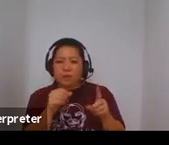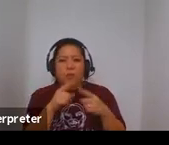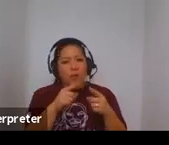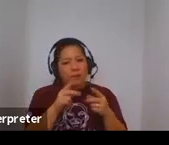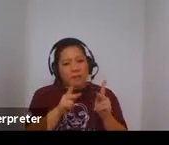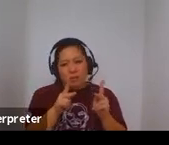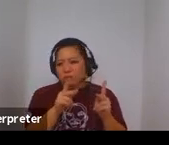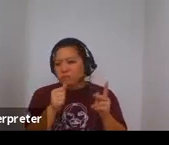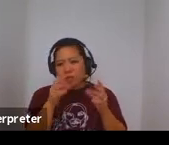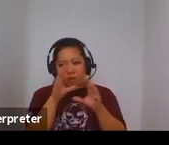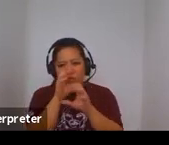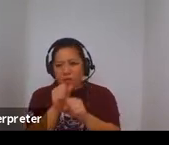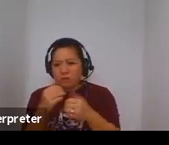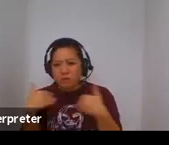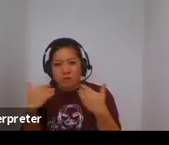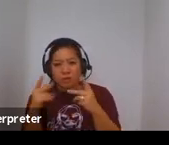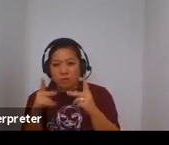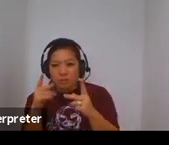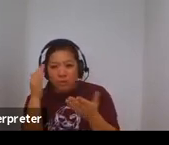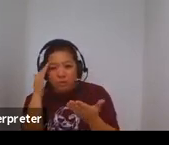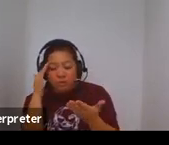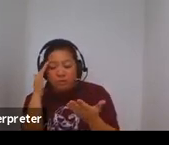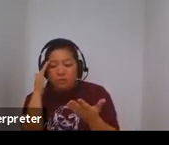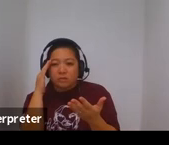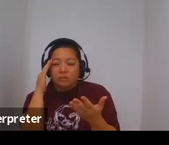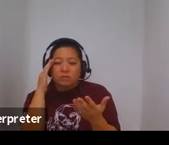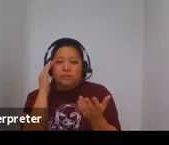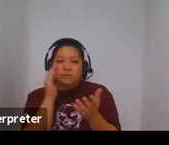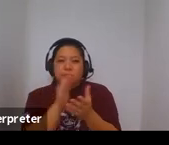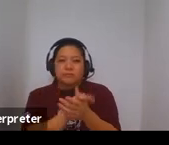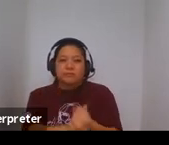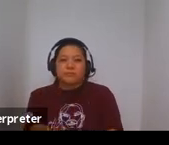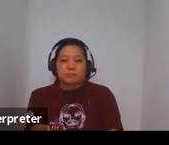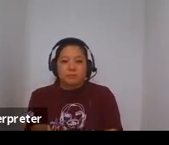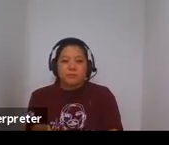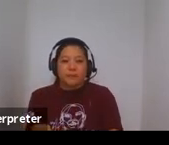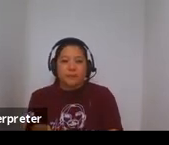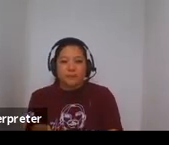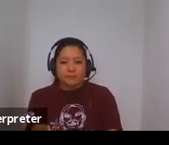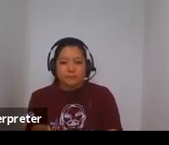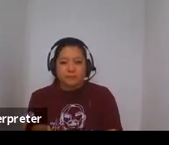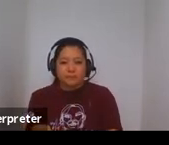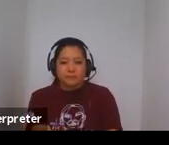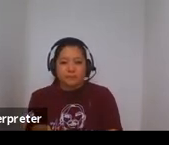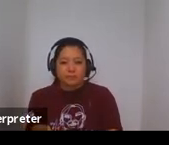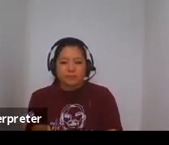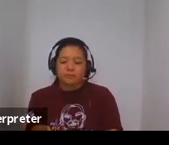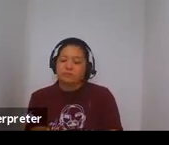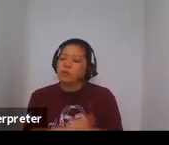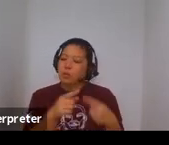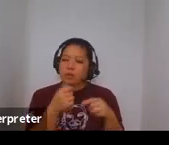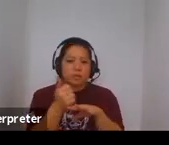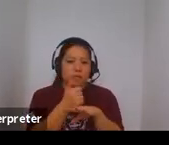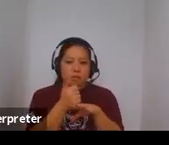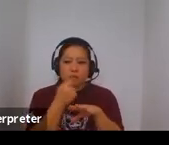people are attracted to younger prepubescent humans and when they cause harm to children. I'm not